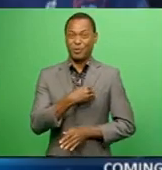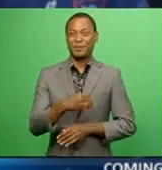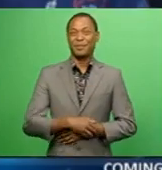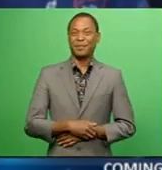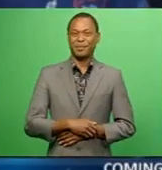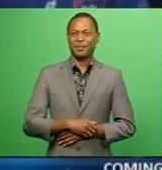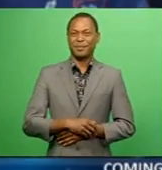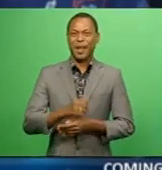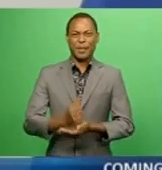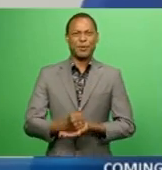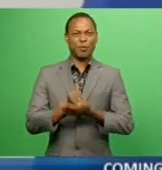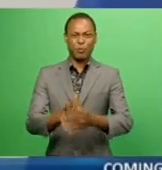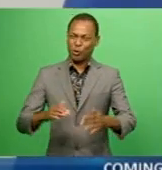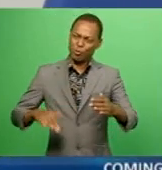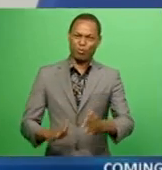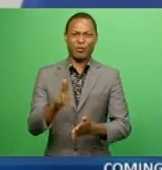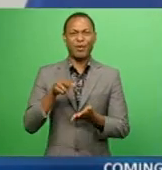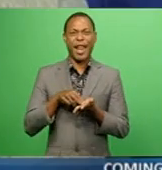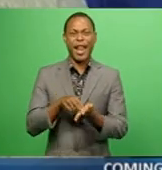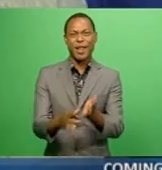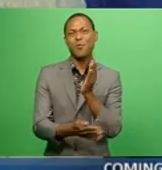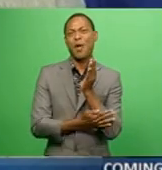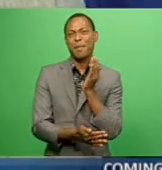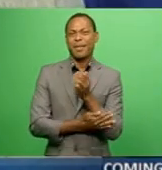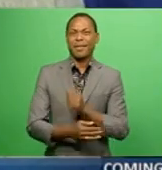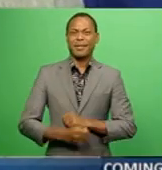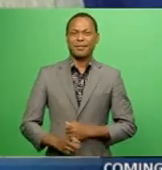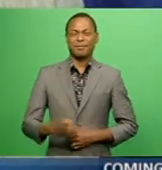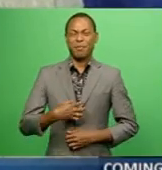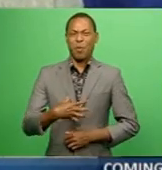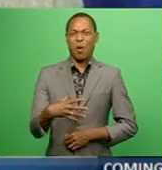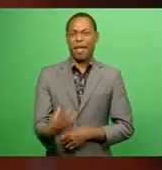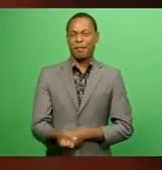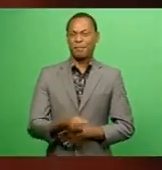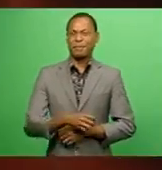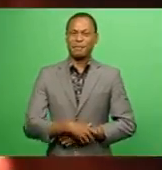and Sponsorship Boost for Nadura V. This and more coming up.